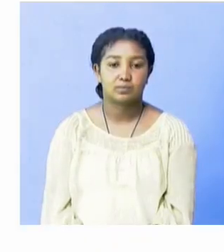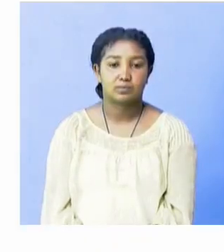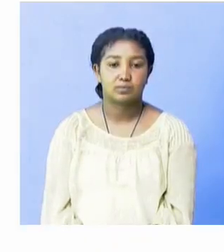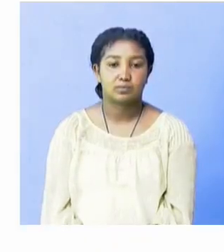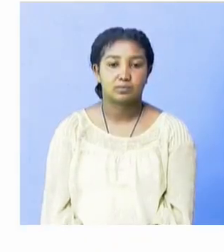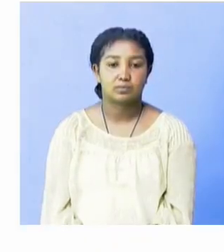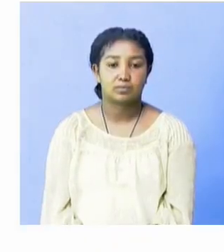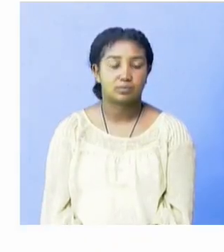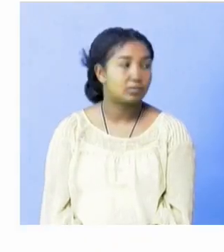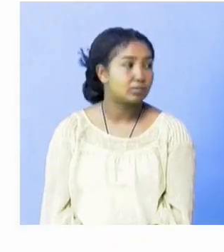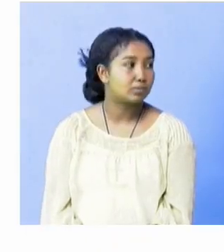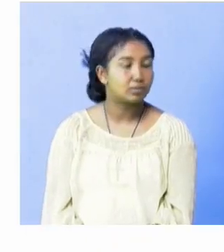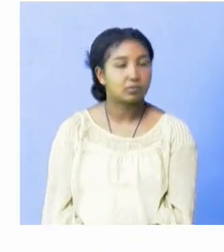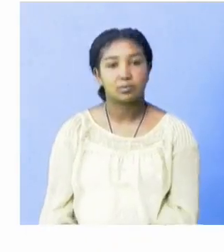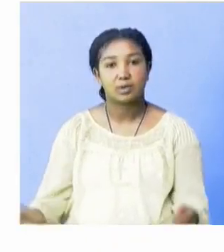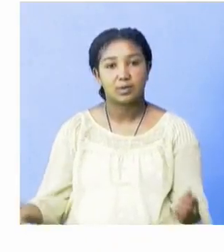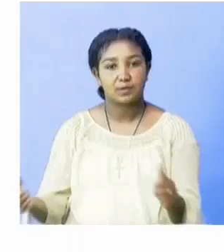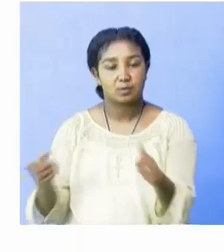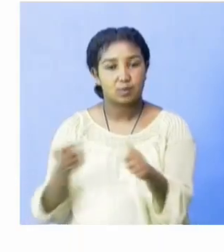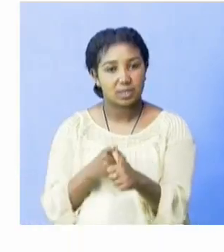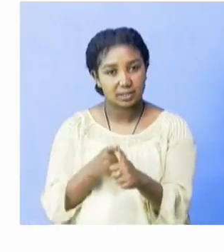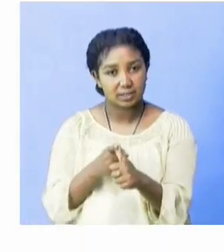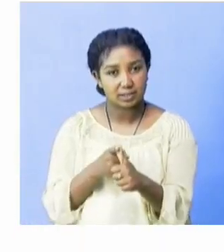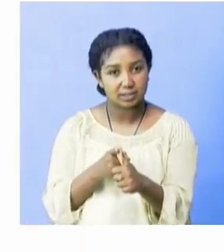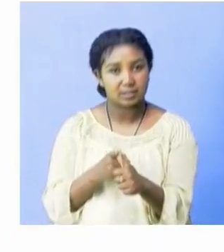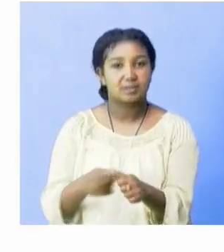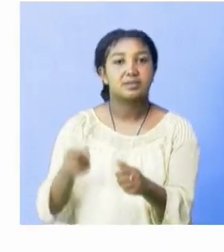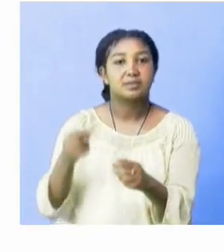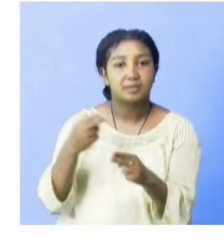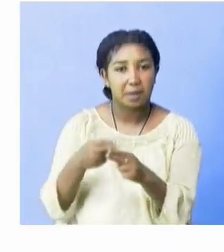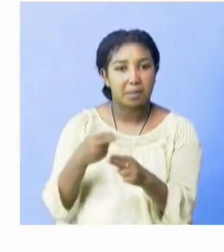Like the first one is Haile